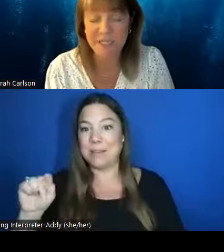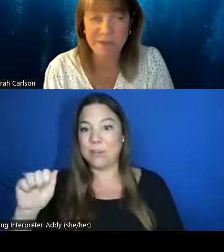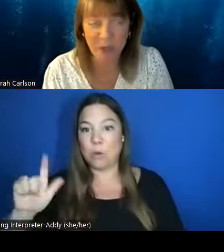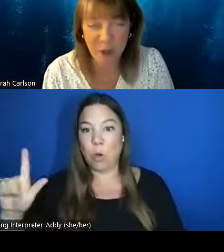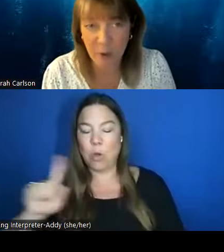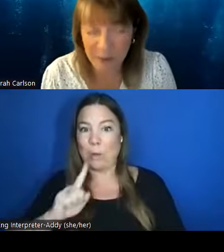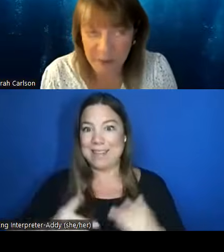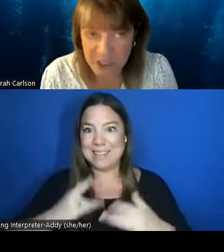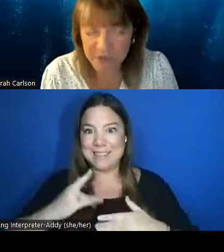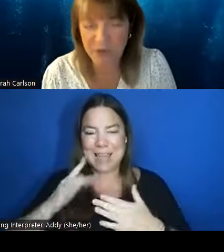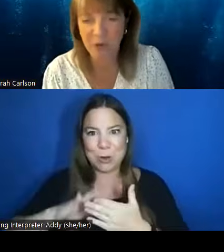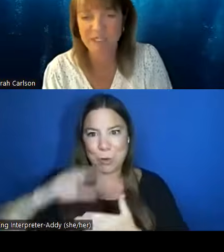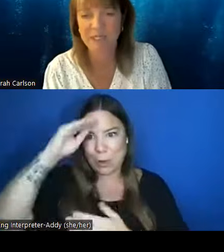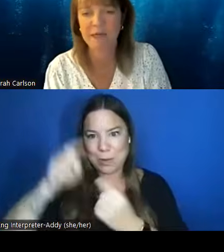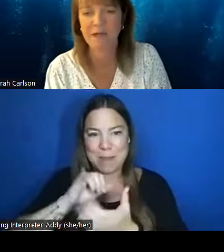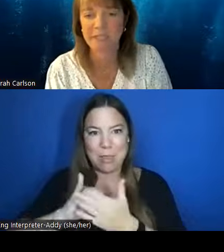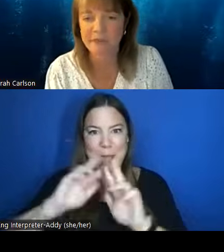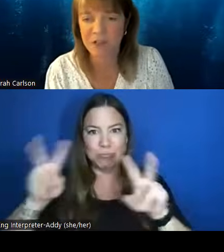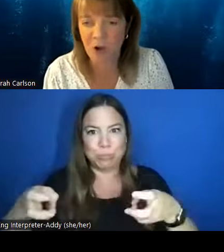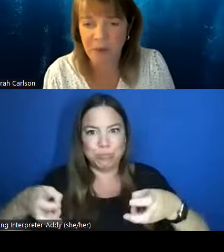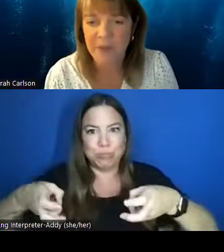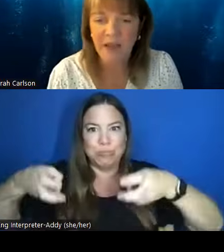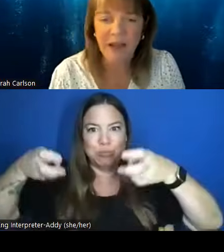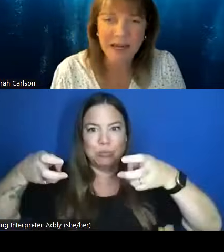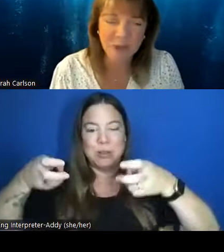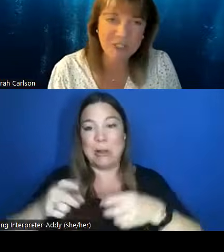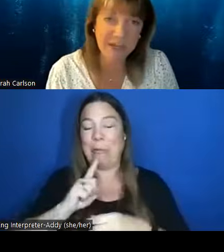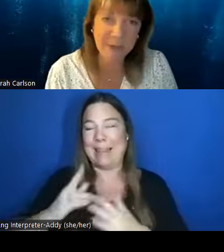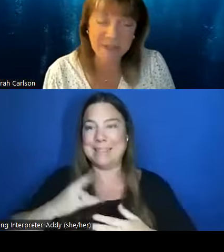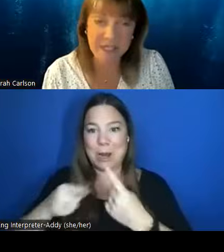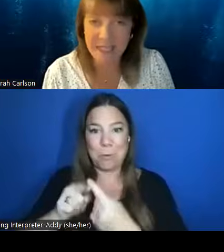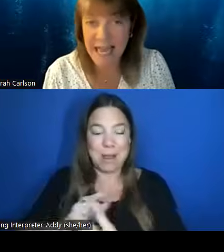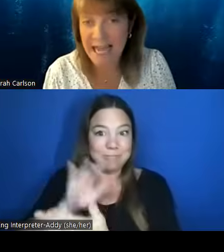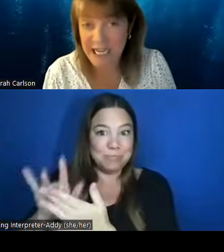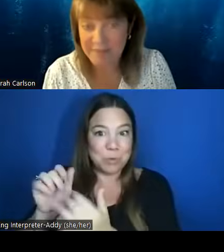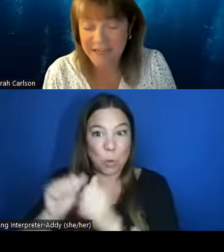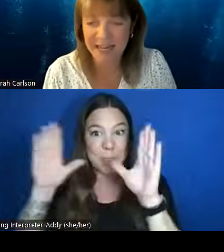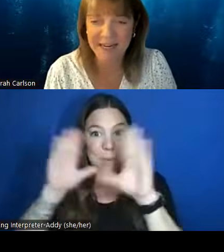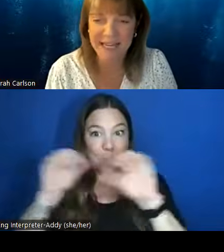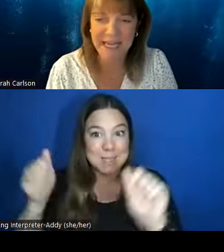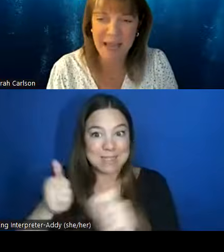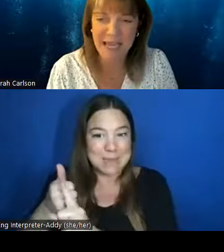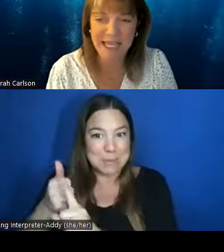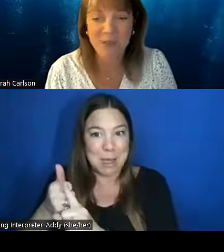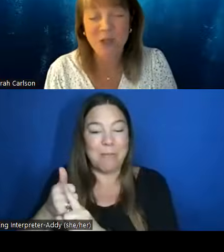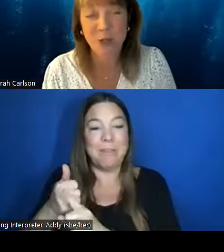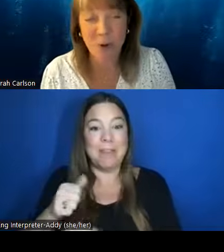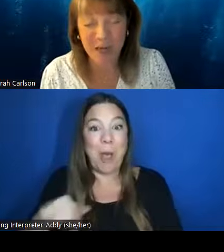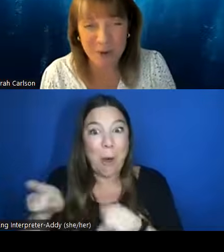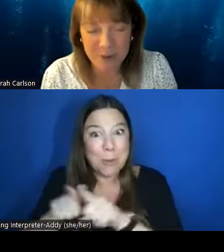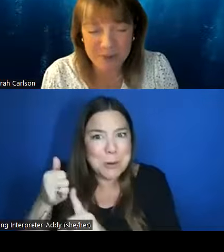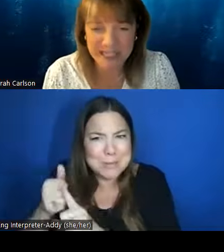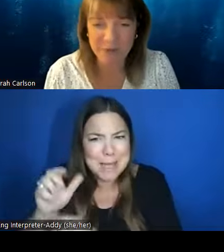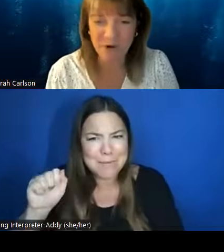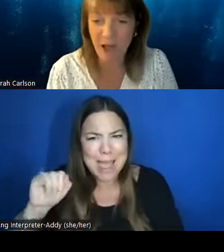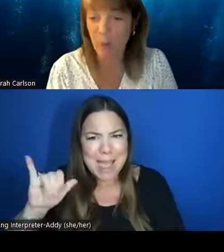I was even luckier when I reached out to the president of Liftall, and it turns out he's an Aggie, an A&M Aggie. So when I wrote